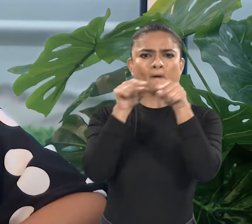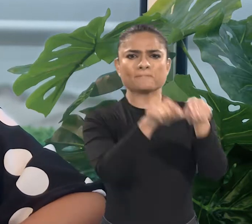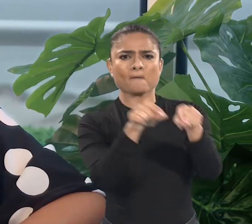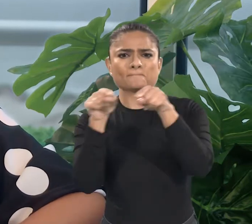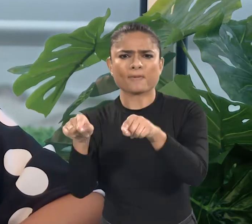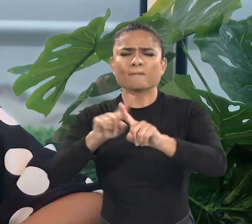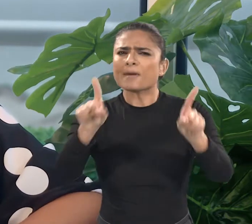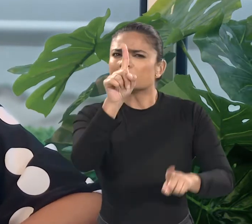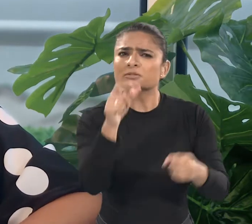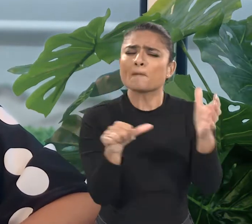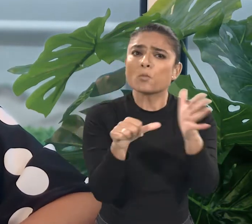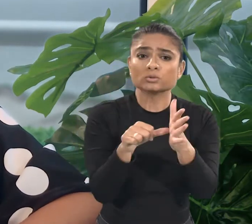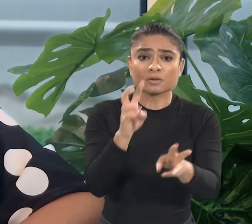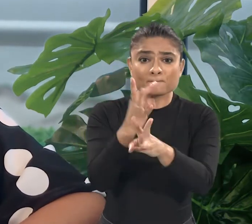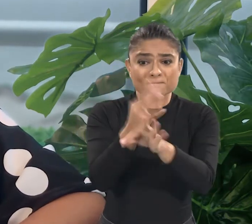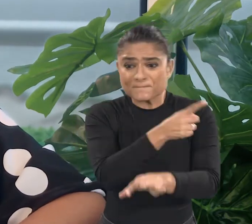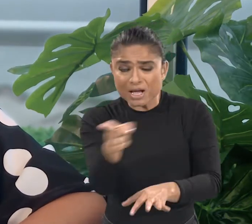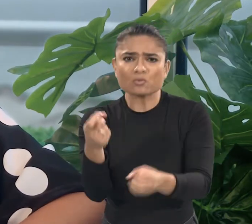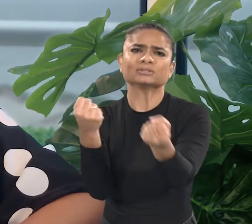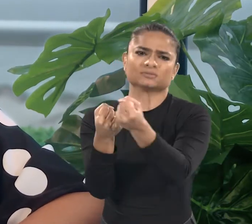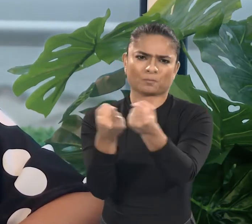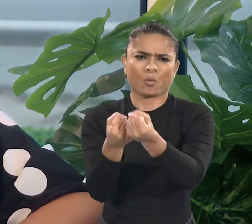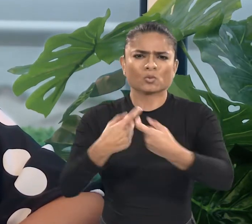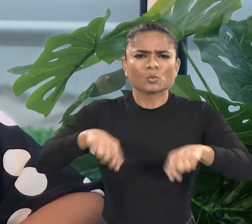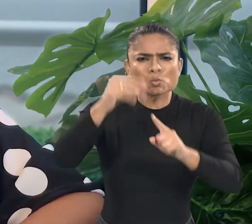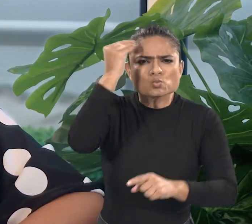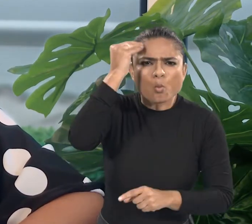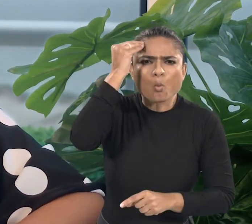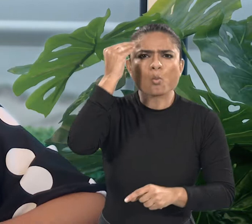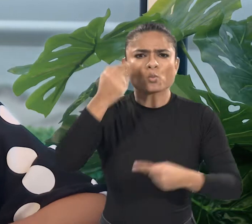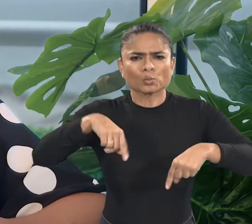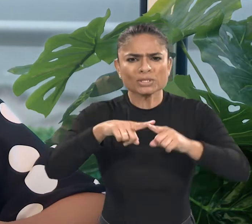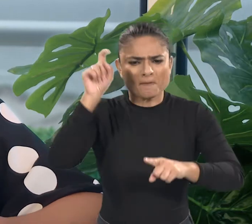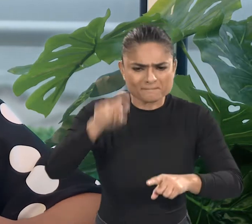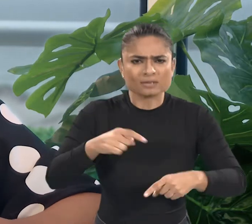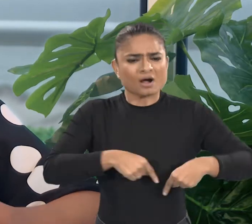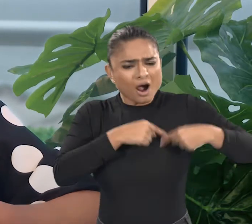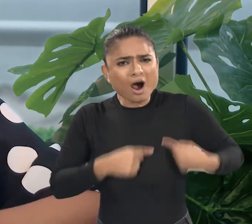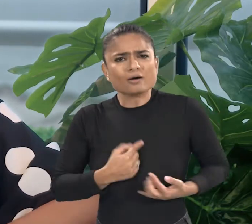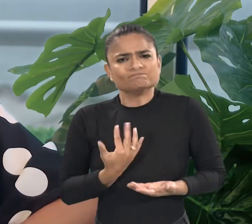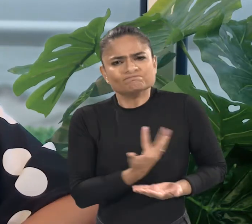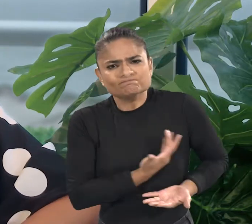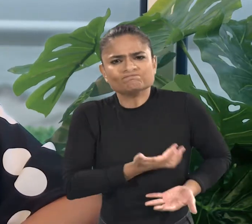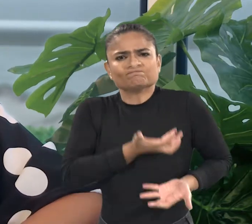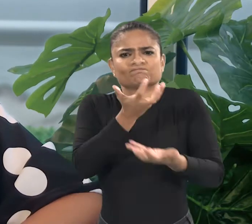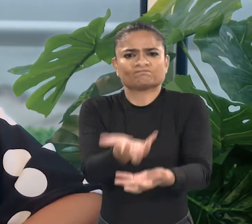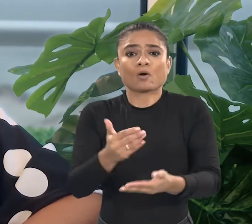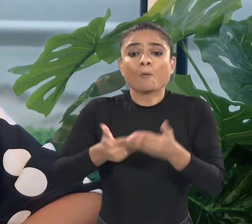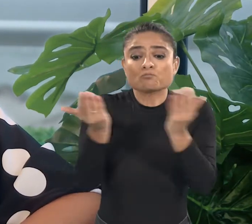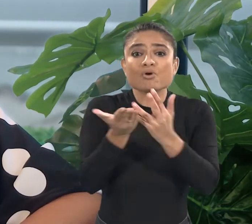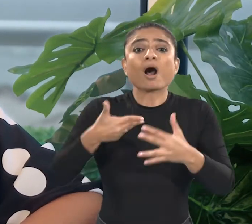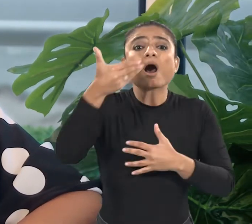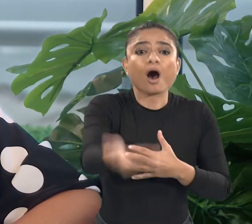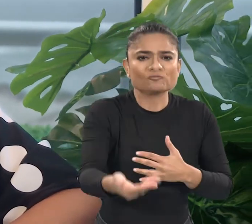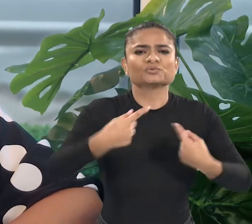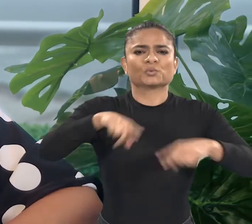oordeel. Dit is baie belangrik om die ouers te ondersteun, selfs is dit net 'n teken van vriendelikheid. Coming up